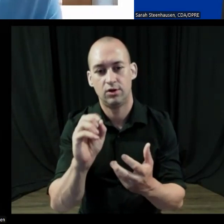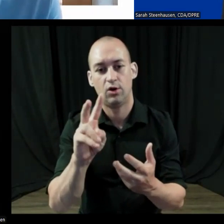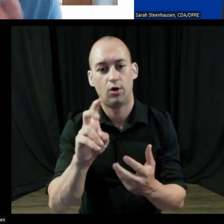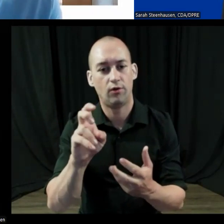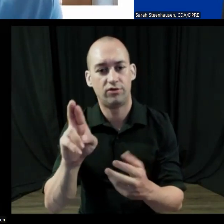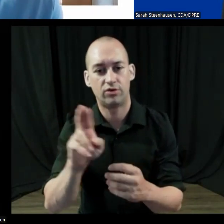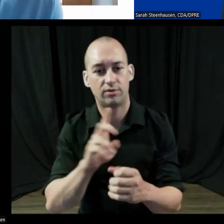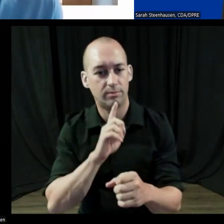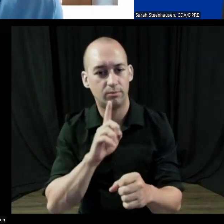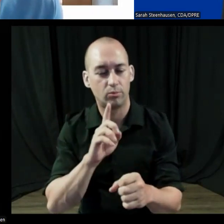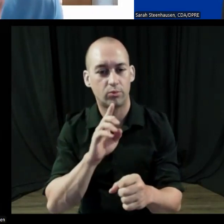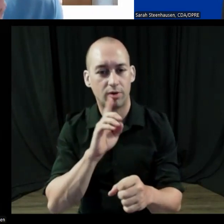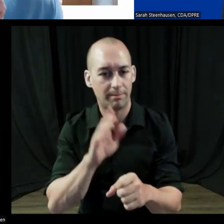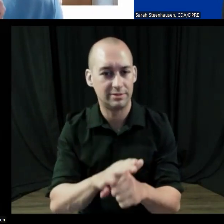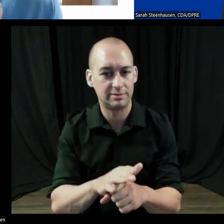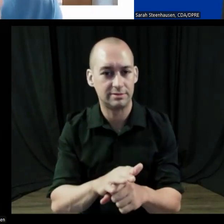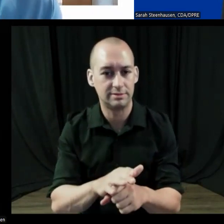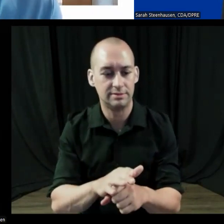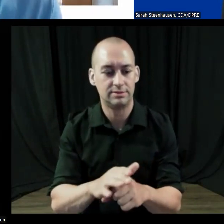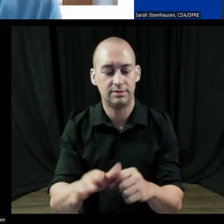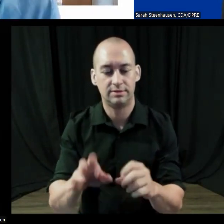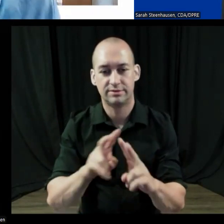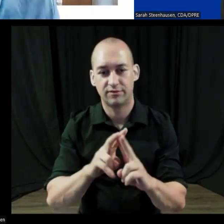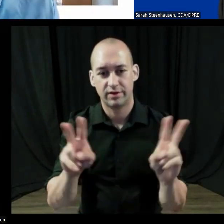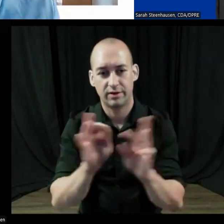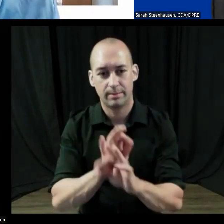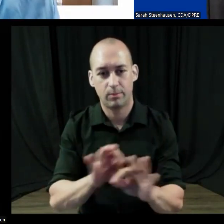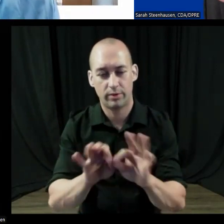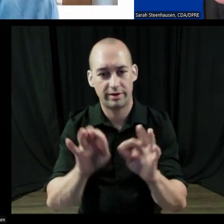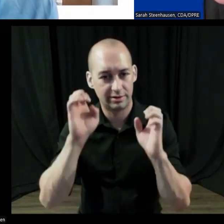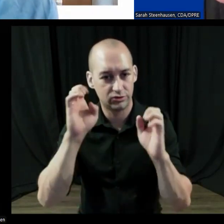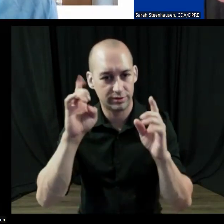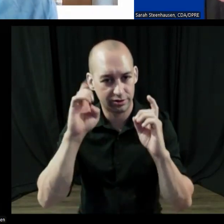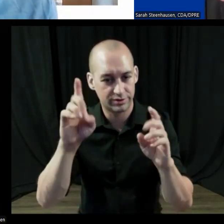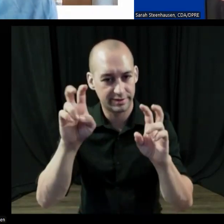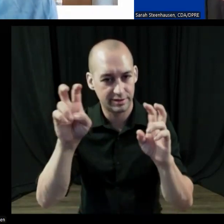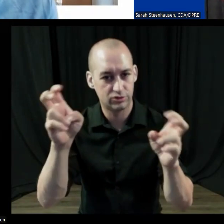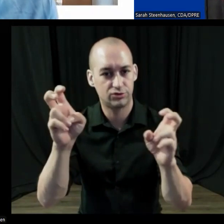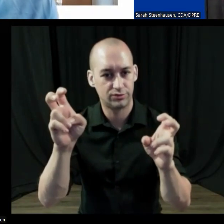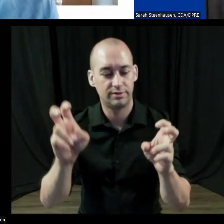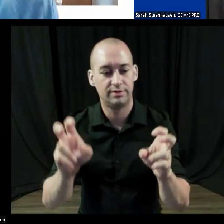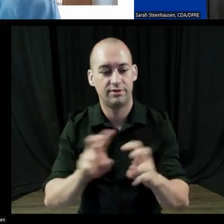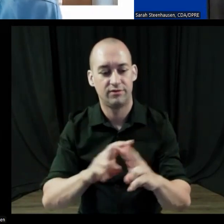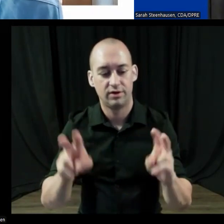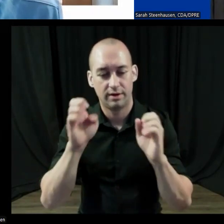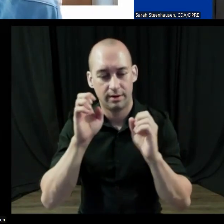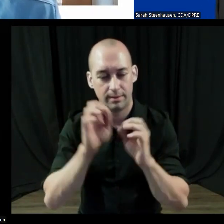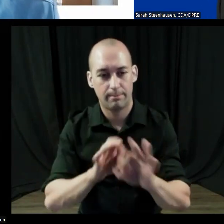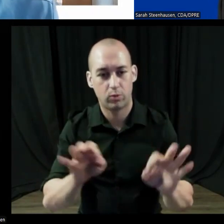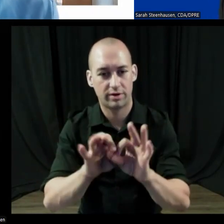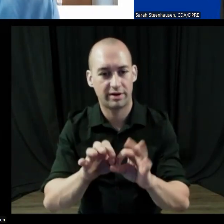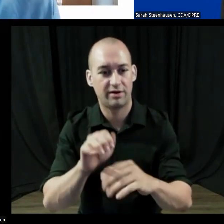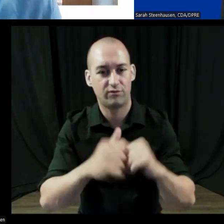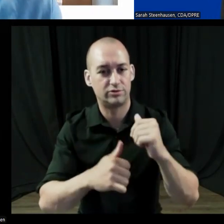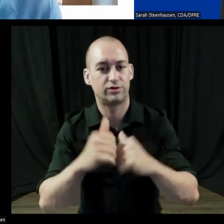overpromise, so that's a very important educational issue. It's a very important infrastructure